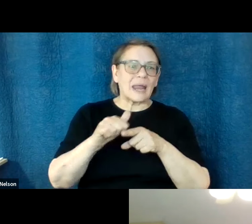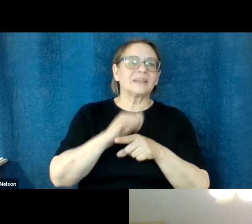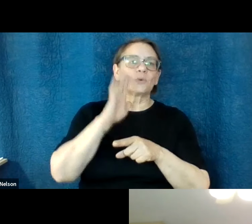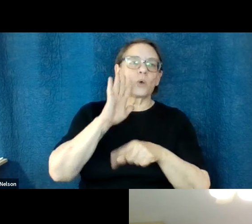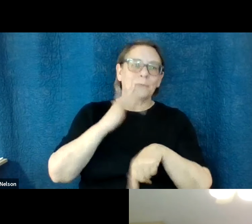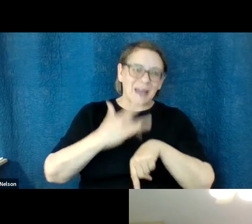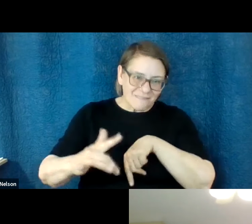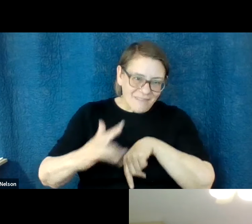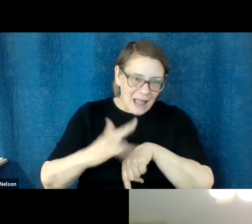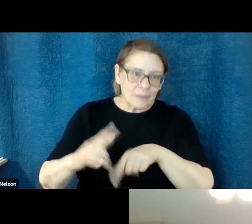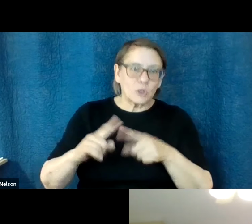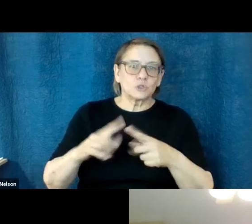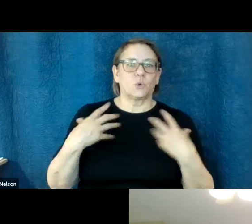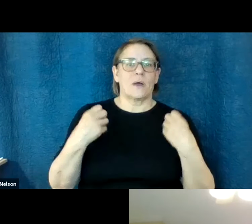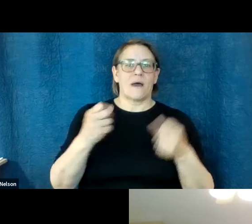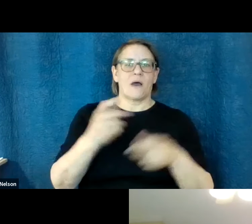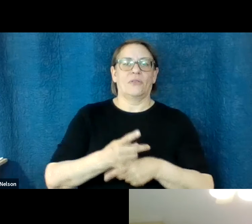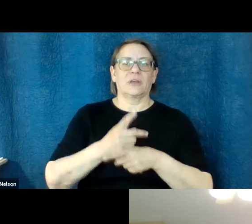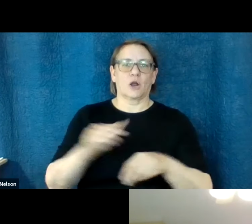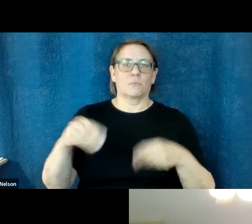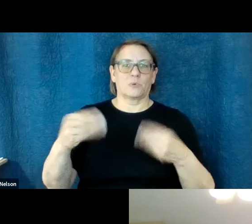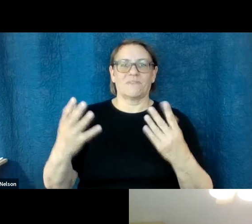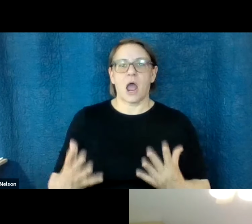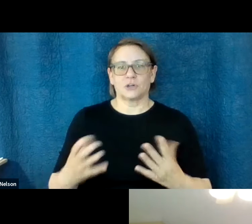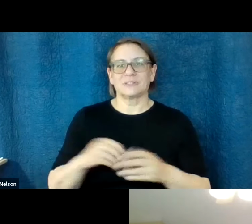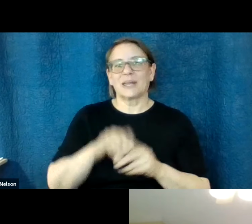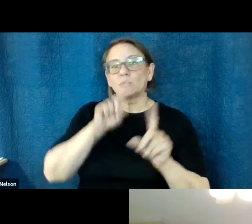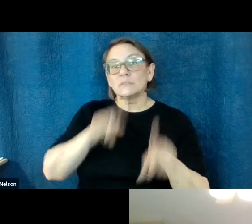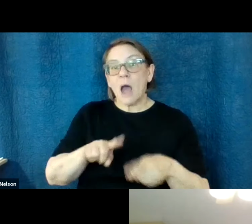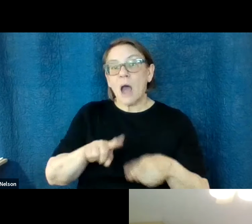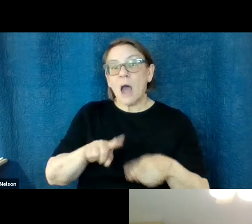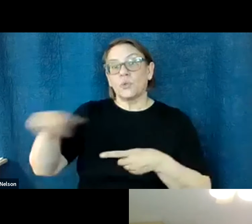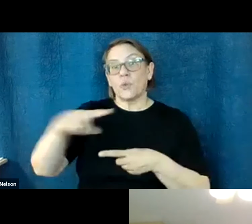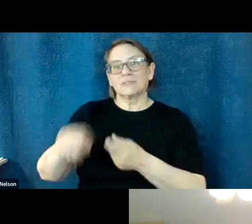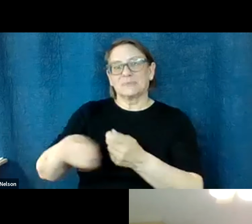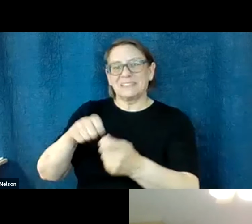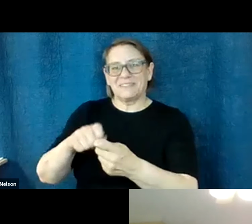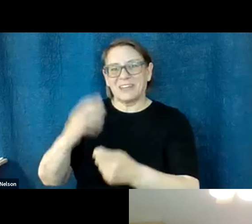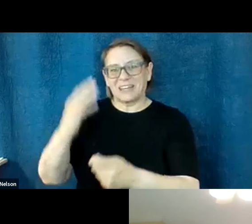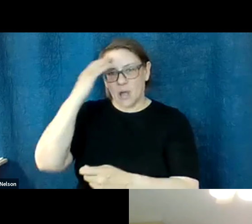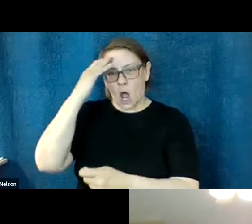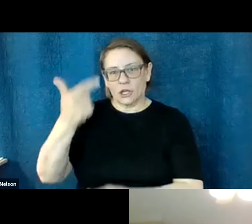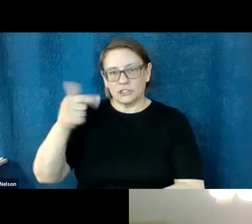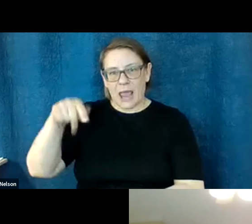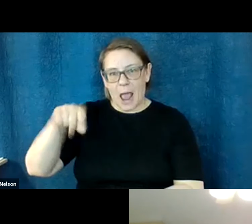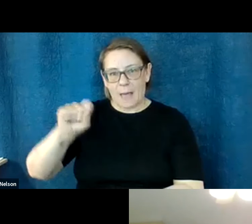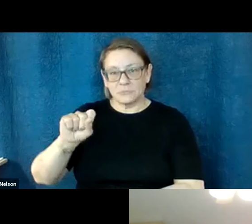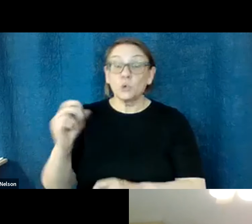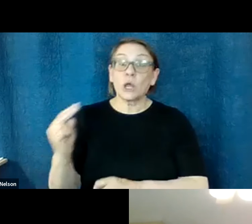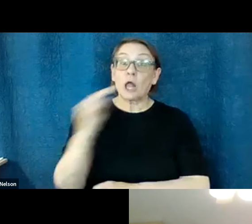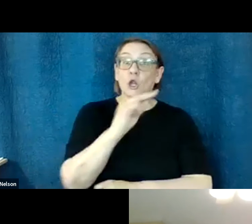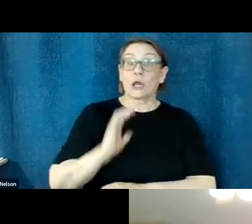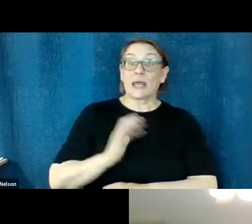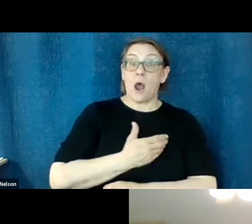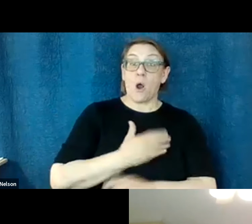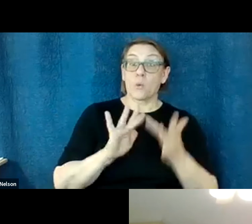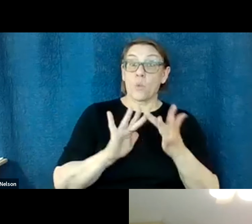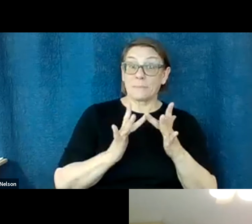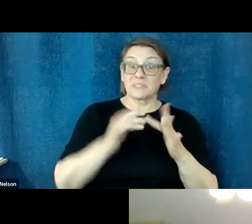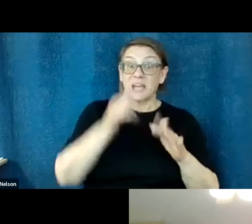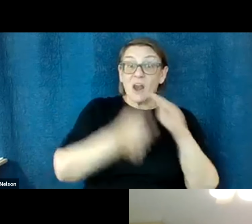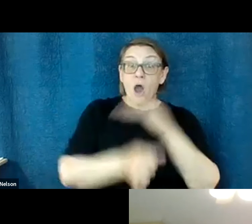to healthcare providers in response to these knowledge gaps. And you can take a look on our website under workforce training. You